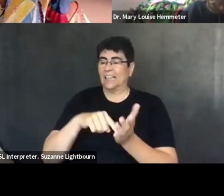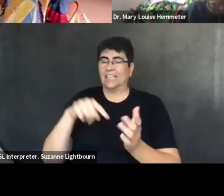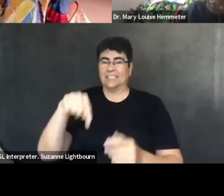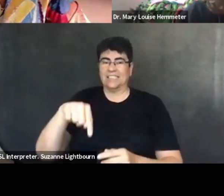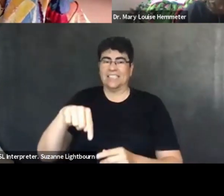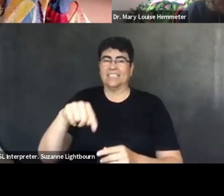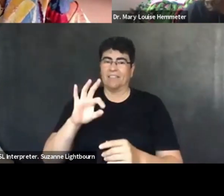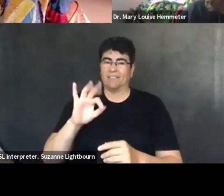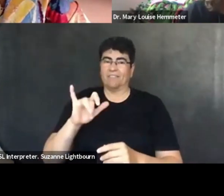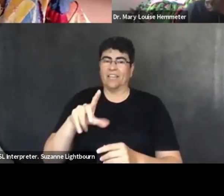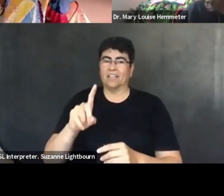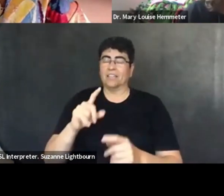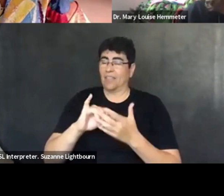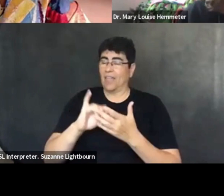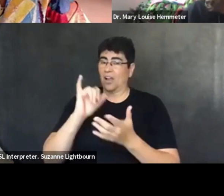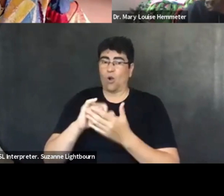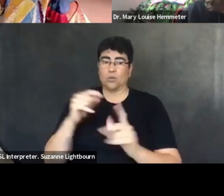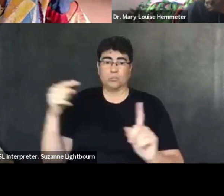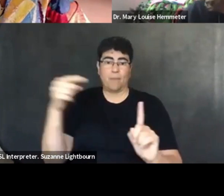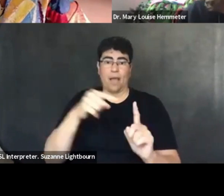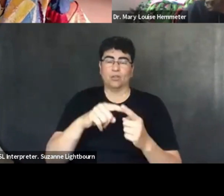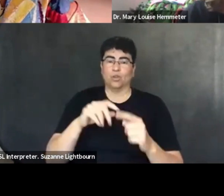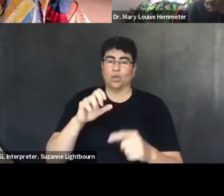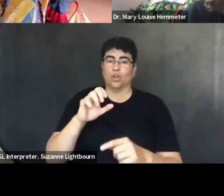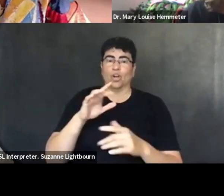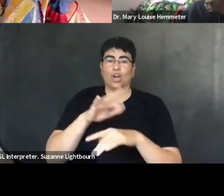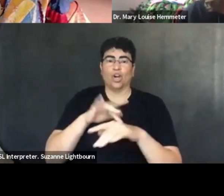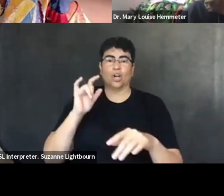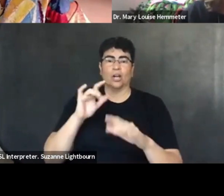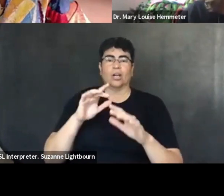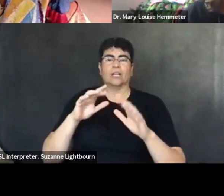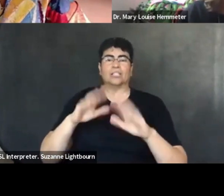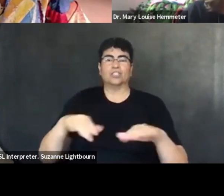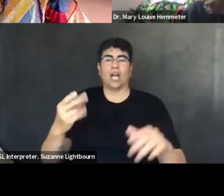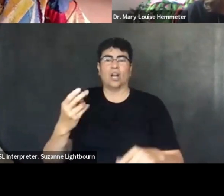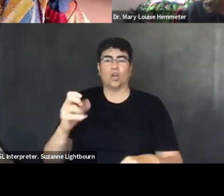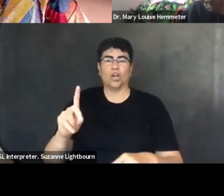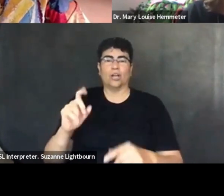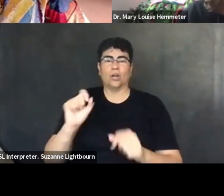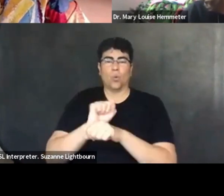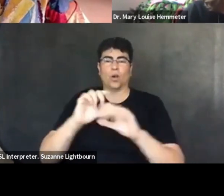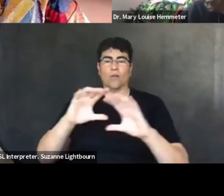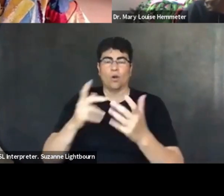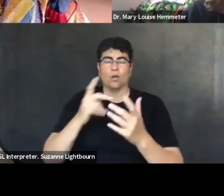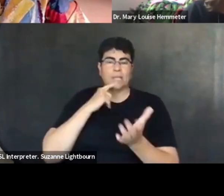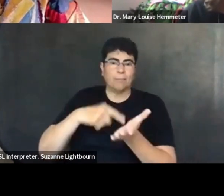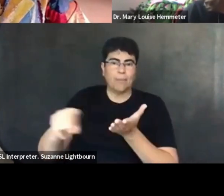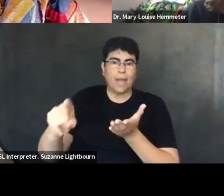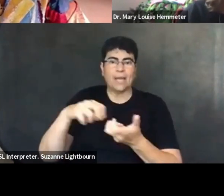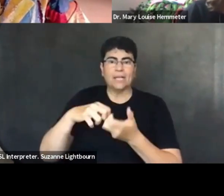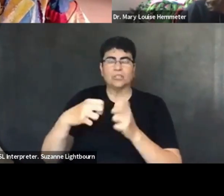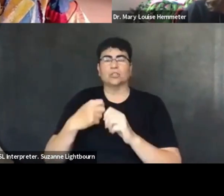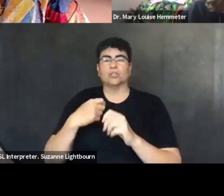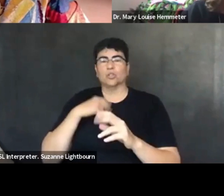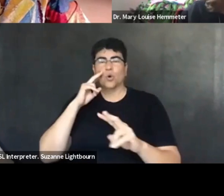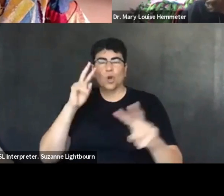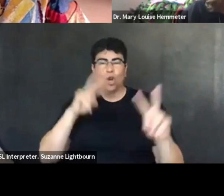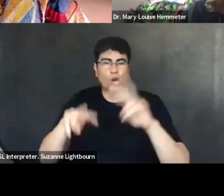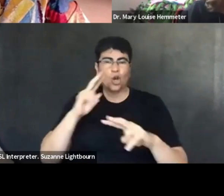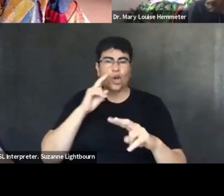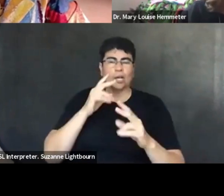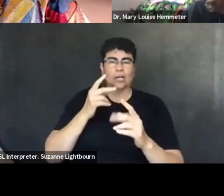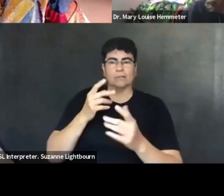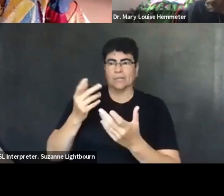back also to the early childhood workforce and the pay issues and being able to attract and retain the kind